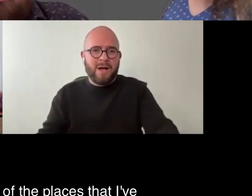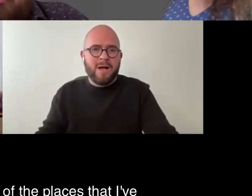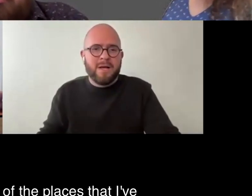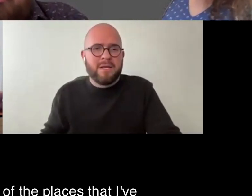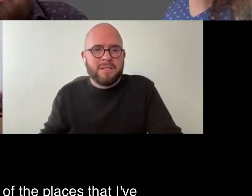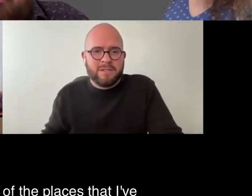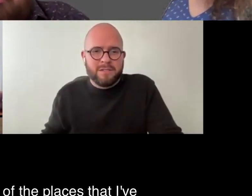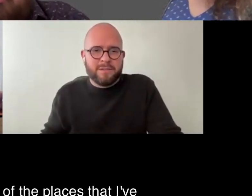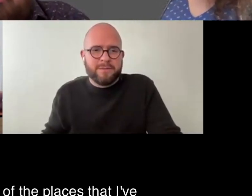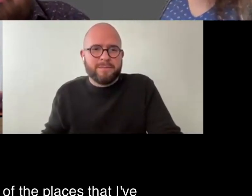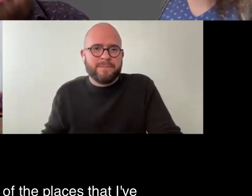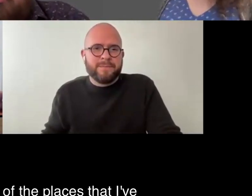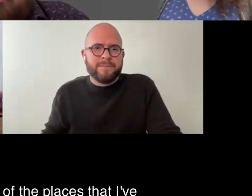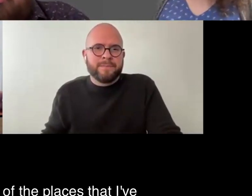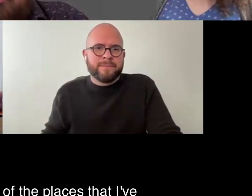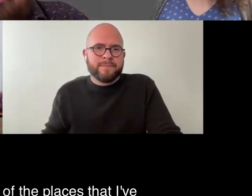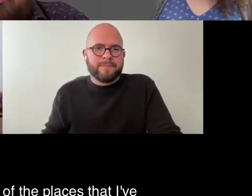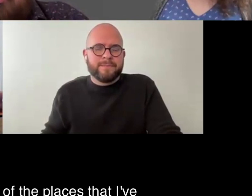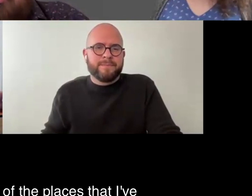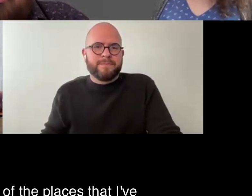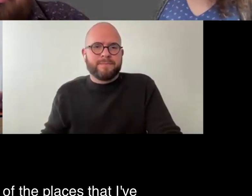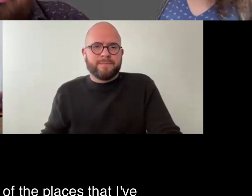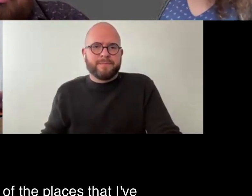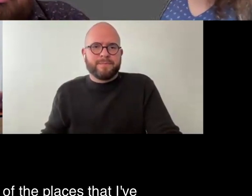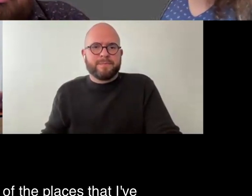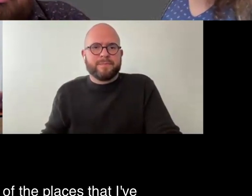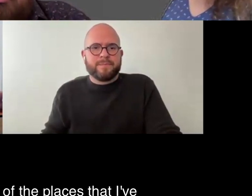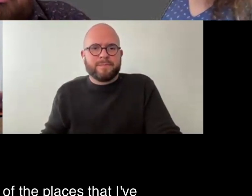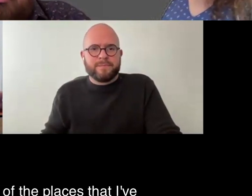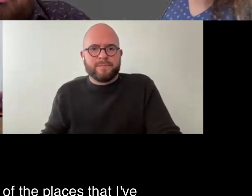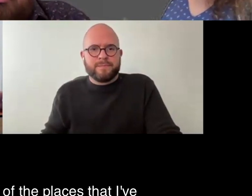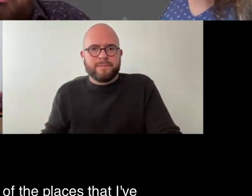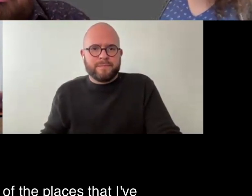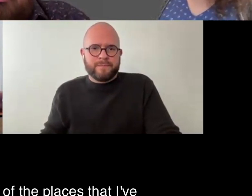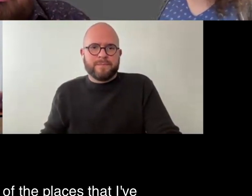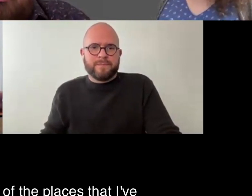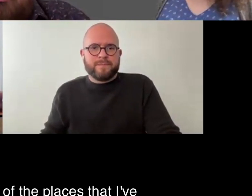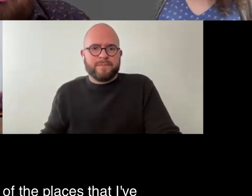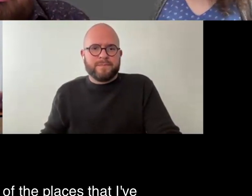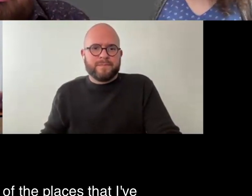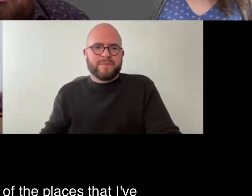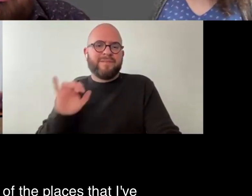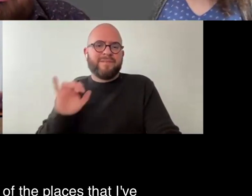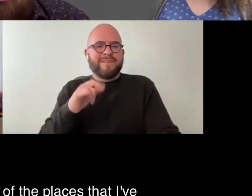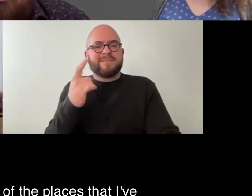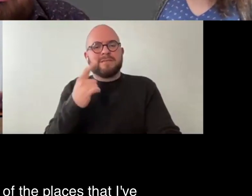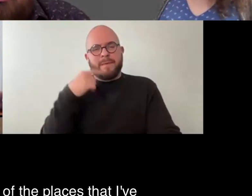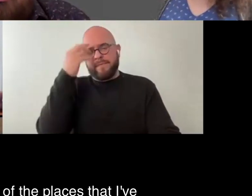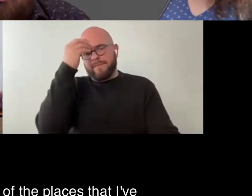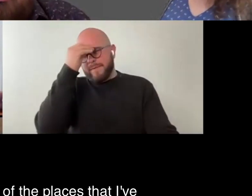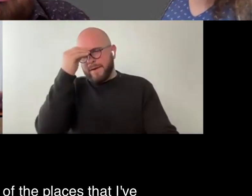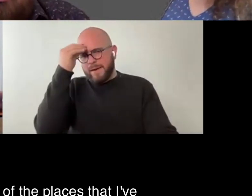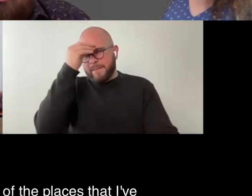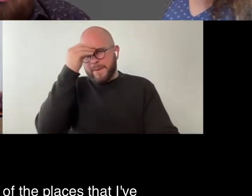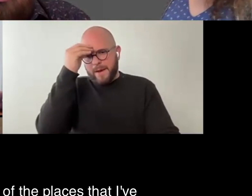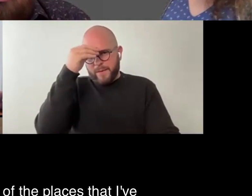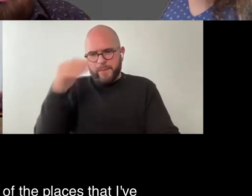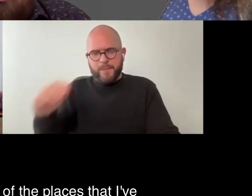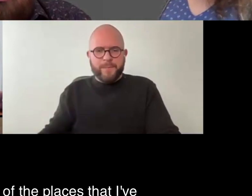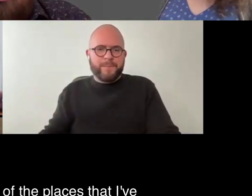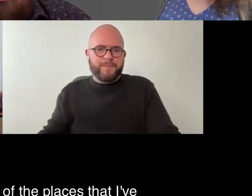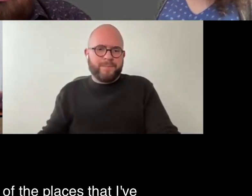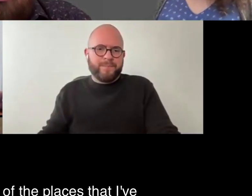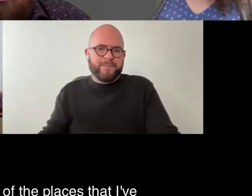that that's one of the places that I've been thinking a lot about kind of the